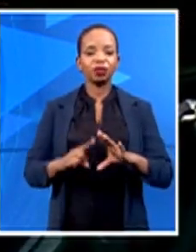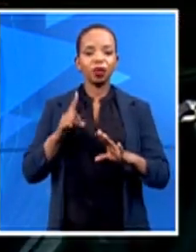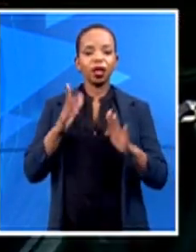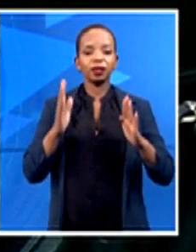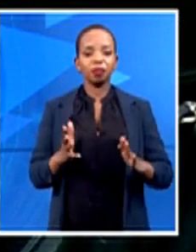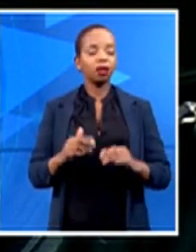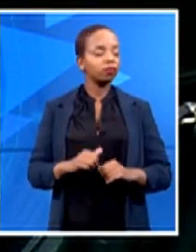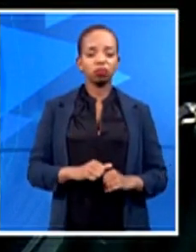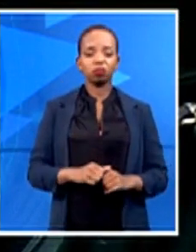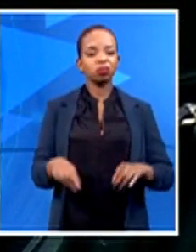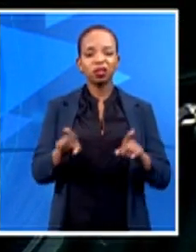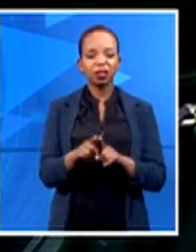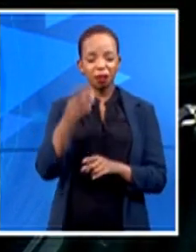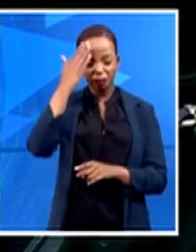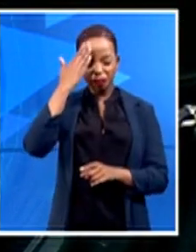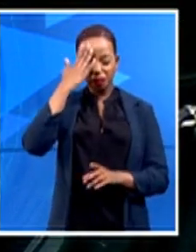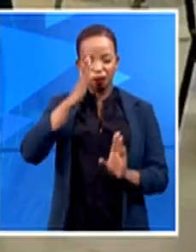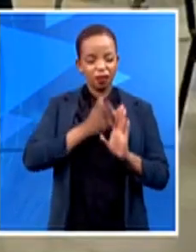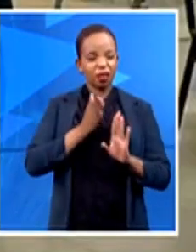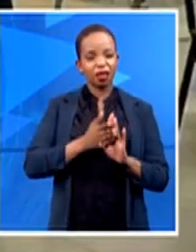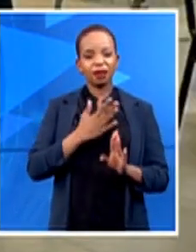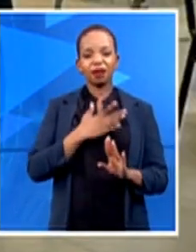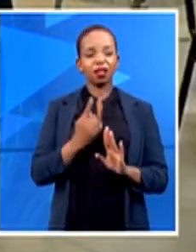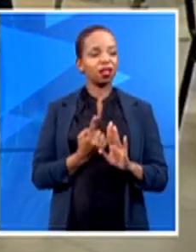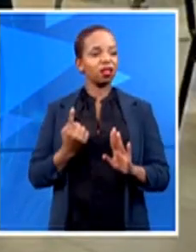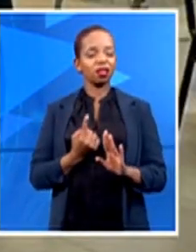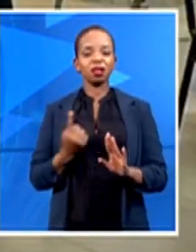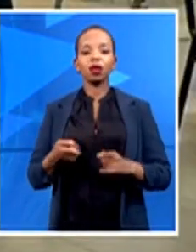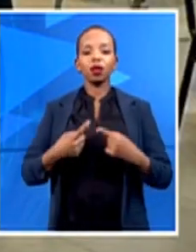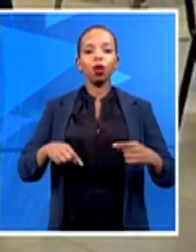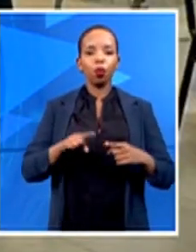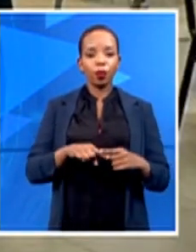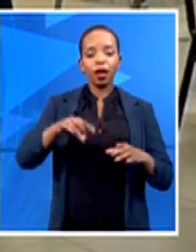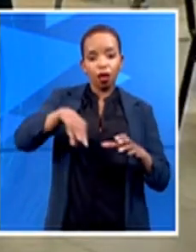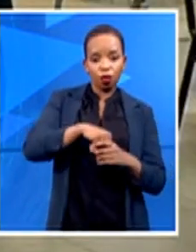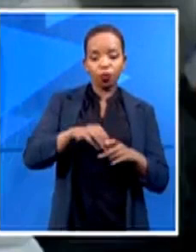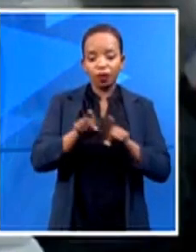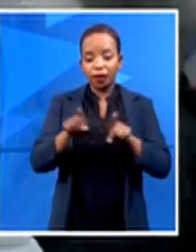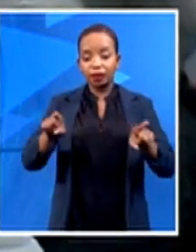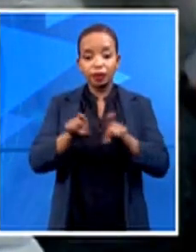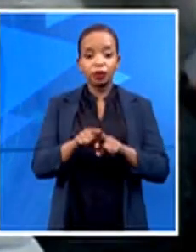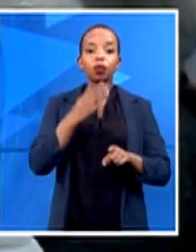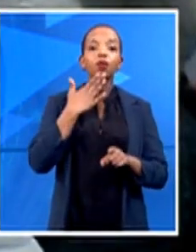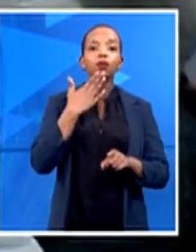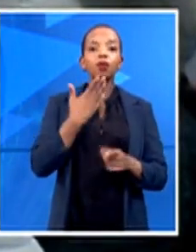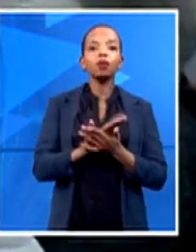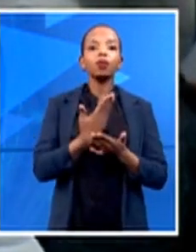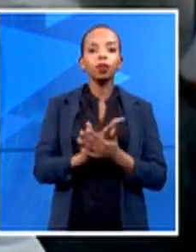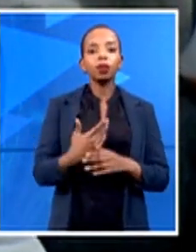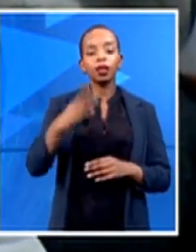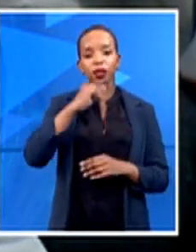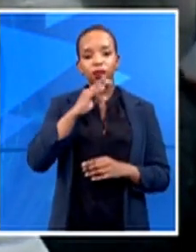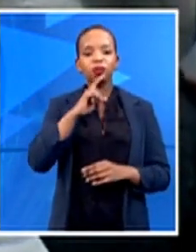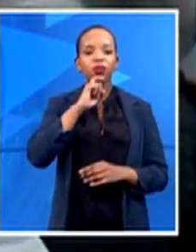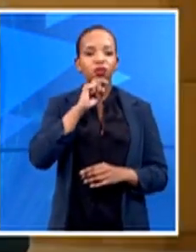do accommodate our patients, the ones who can talk. When we use the mobile phone, we make a call for them just to say hi.